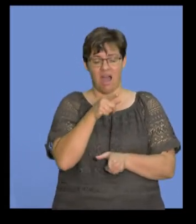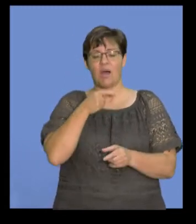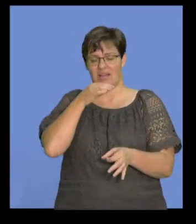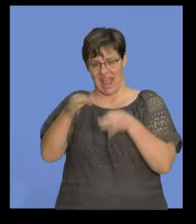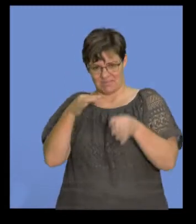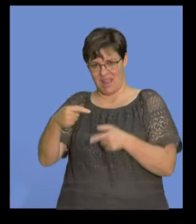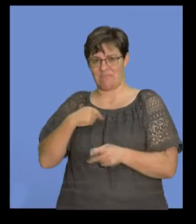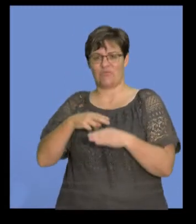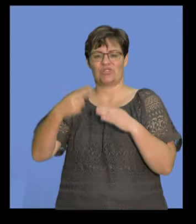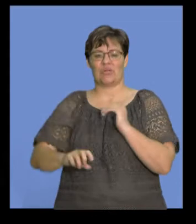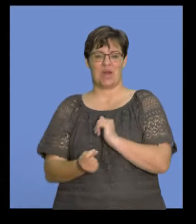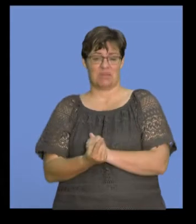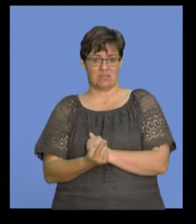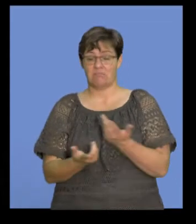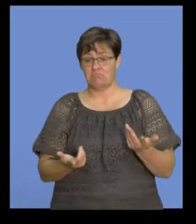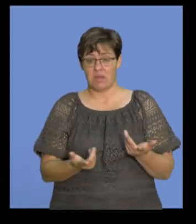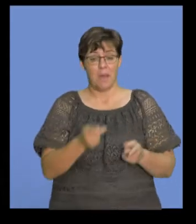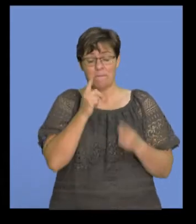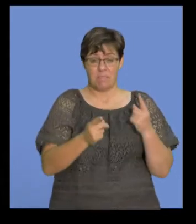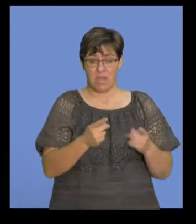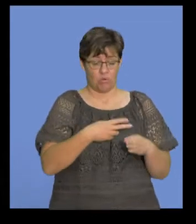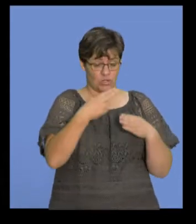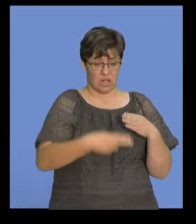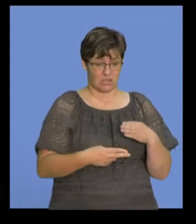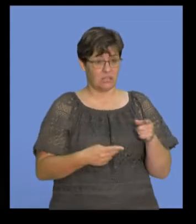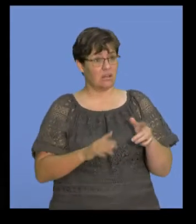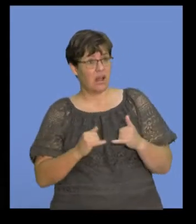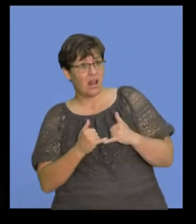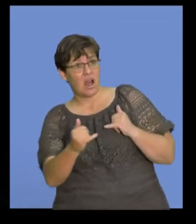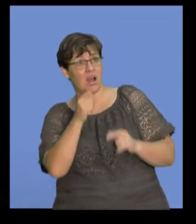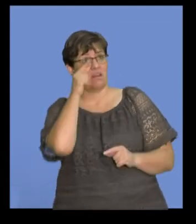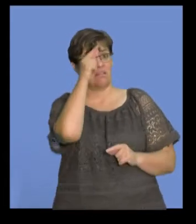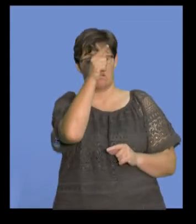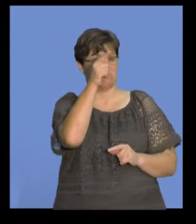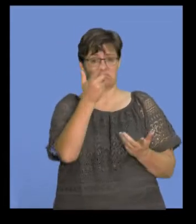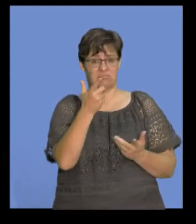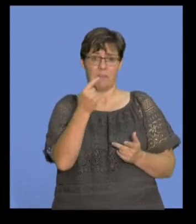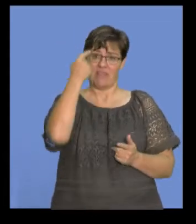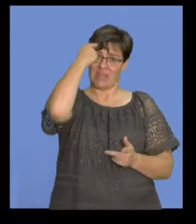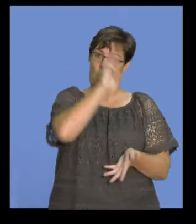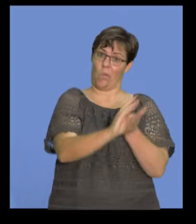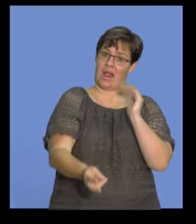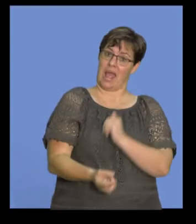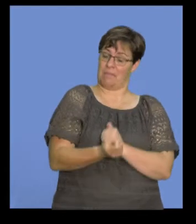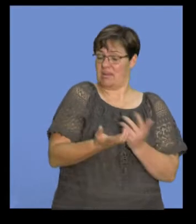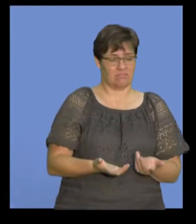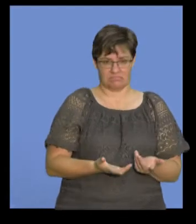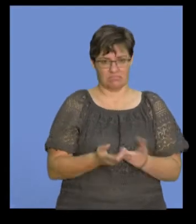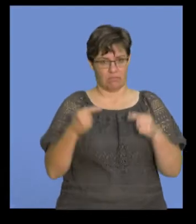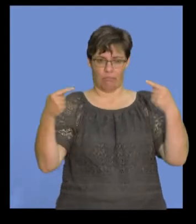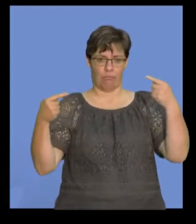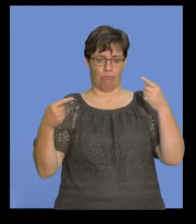Or if not, if the results do not align to your initial hypothesis where